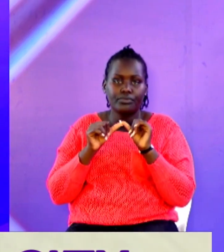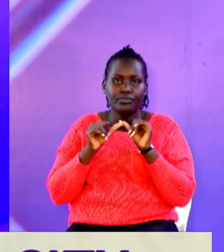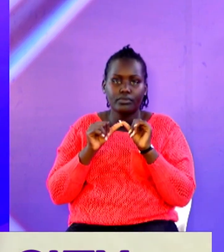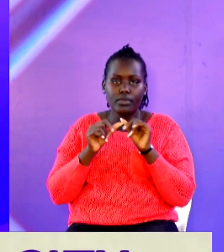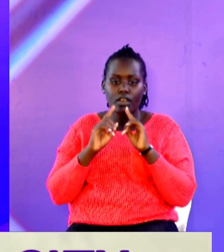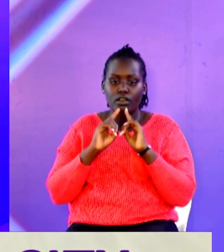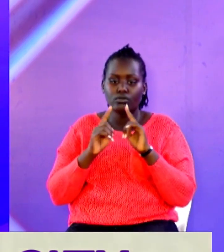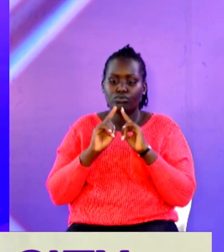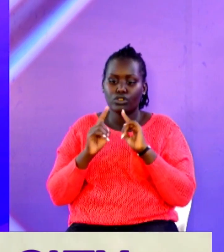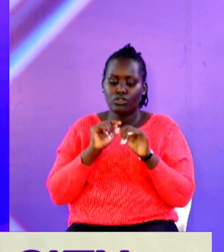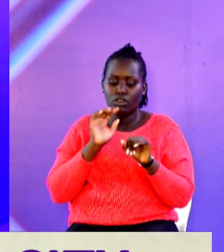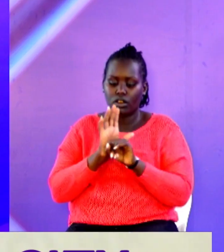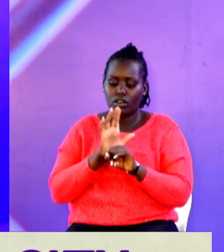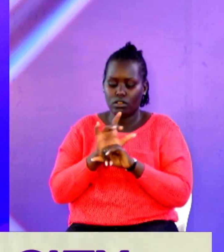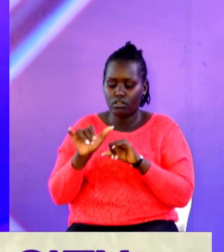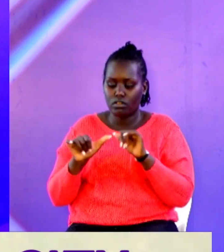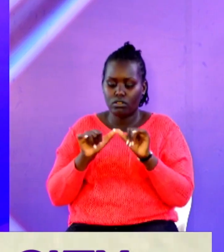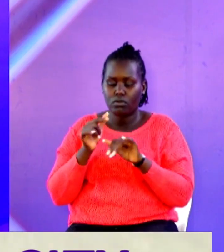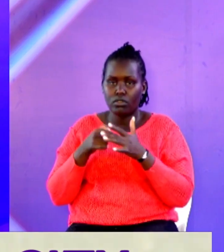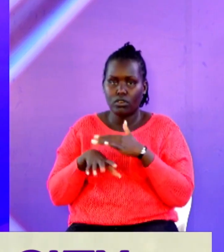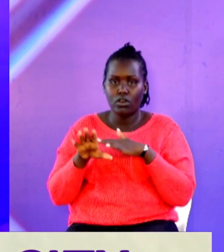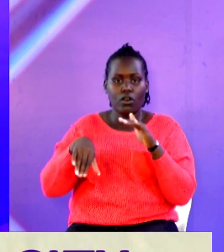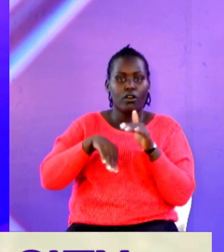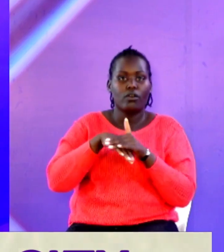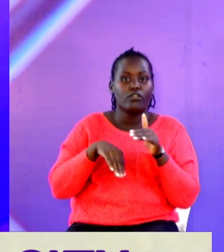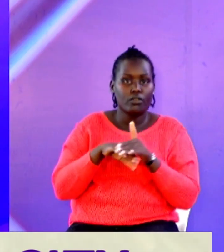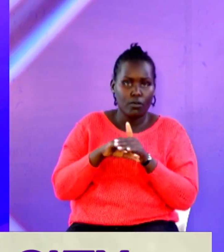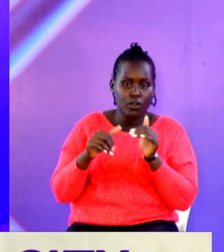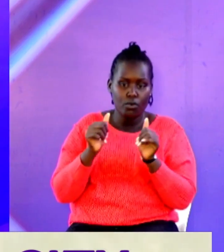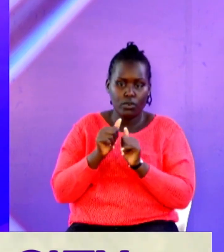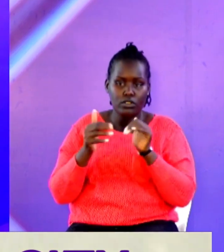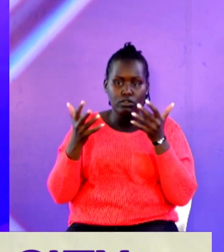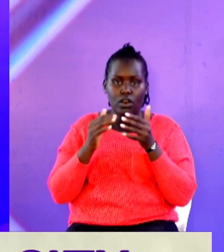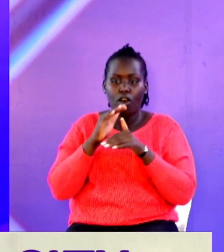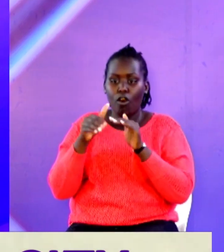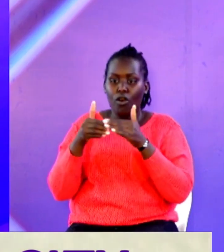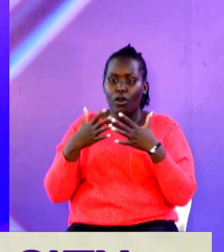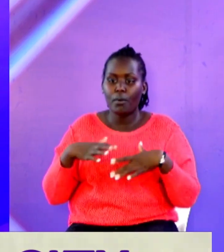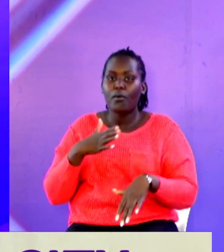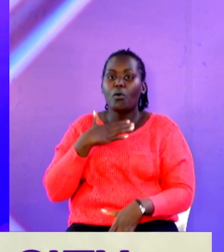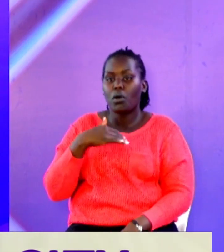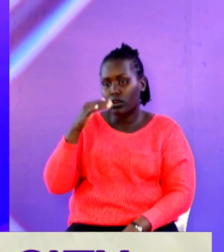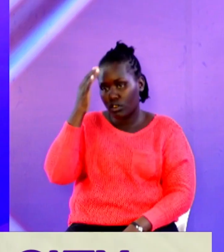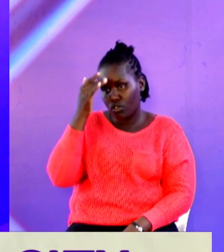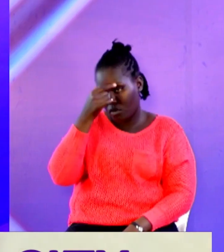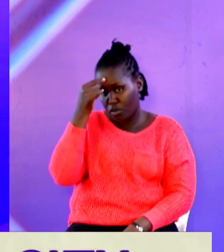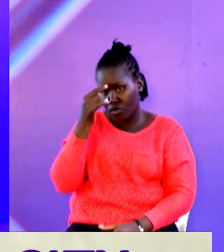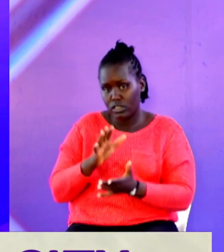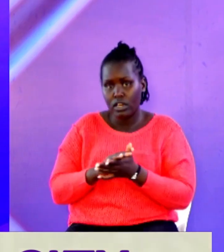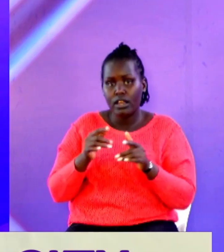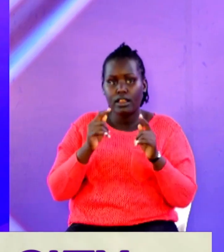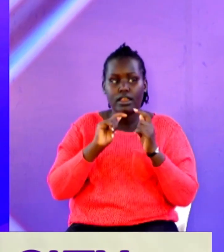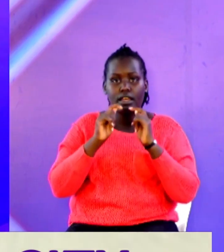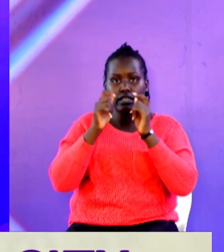talking so much about that is football. That is where everyone will want to know, because the talents that